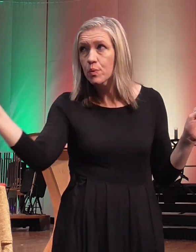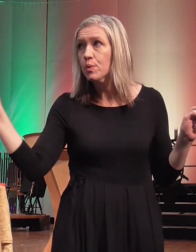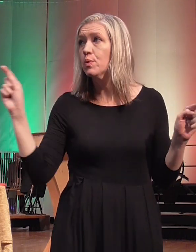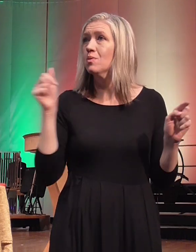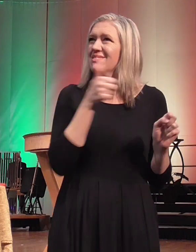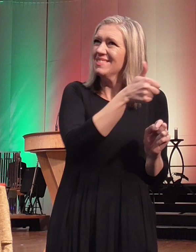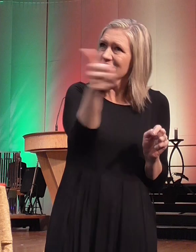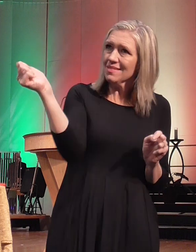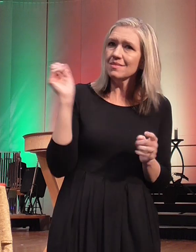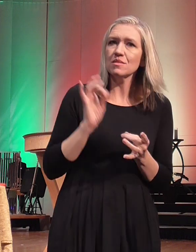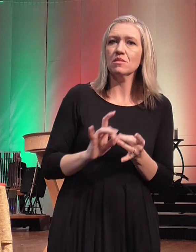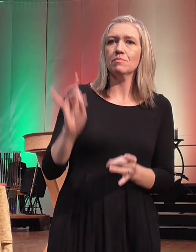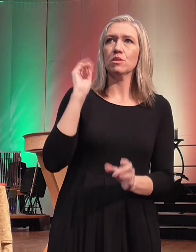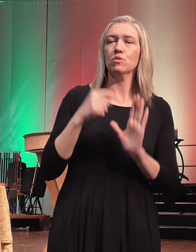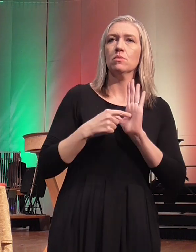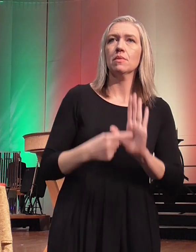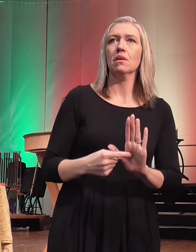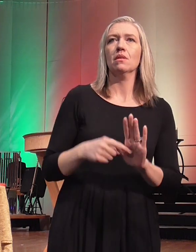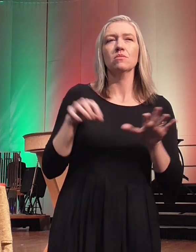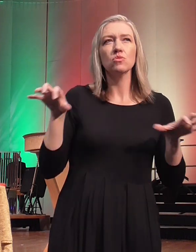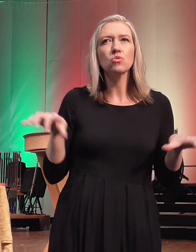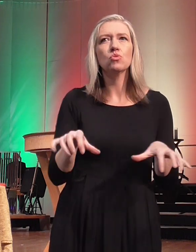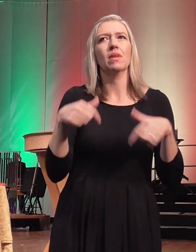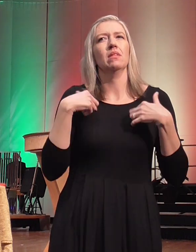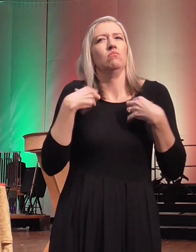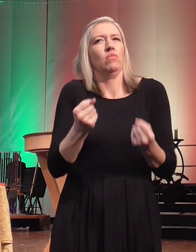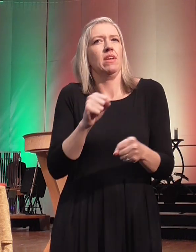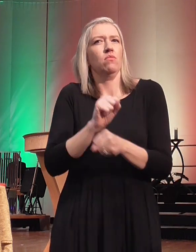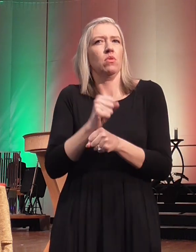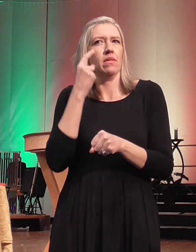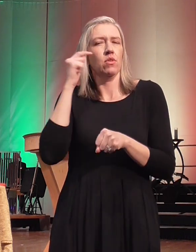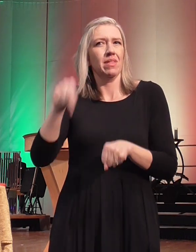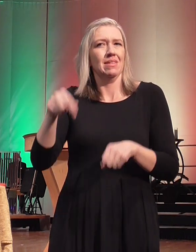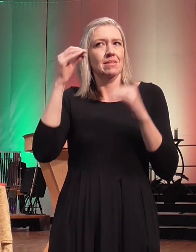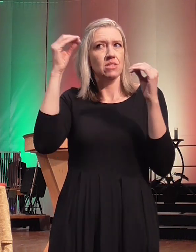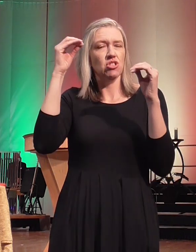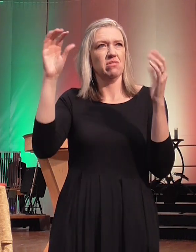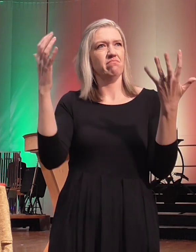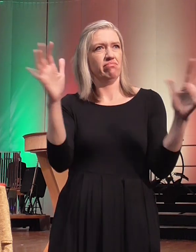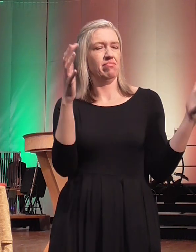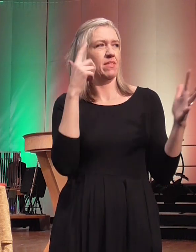beacon that you are and doing the courageous work of this teaching. So let's hear it for you.